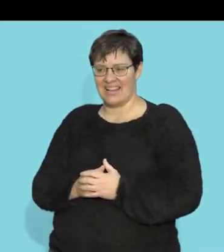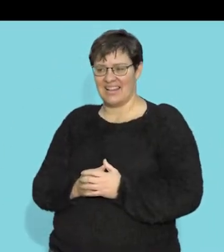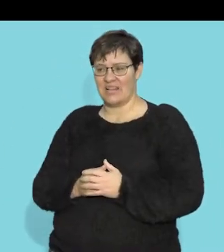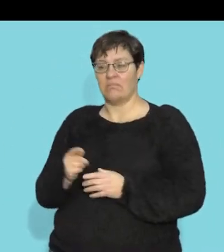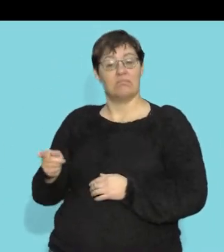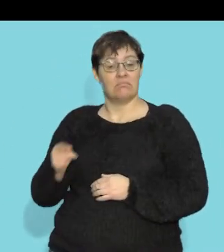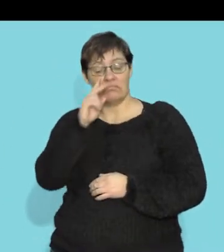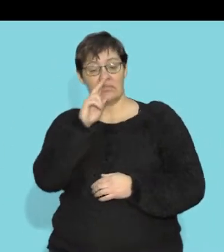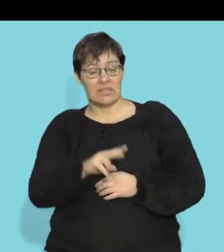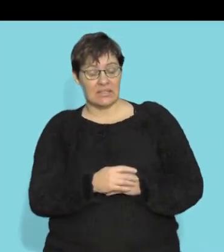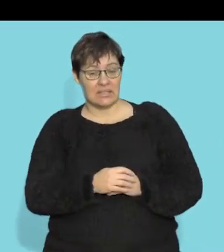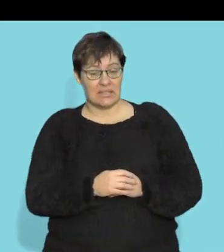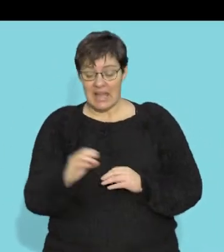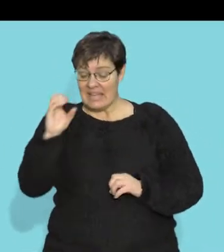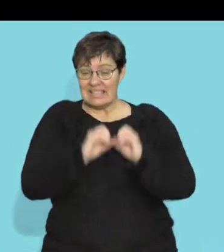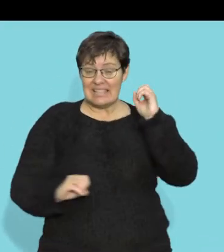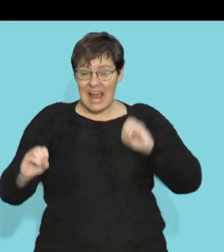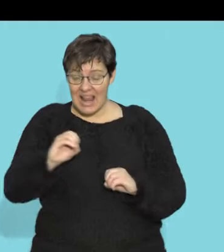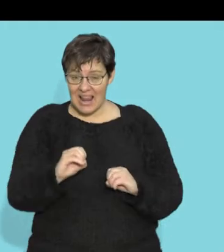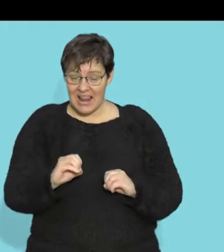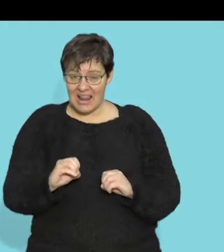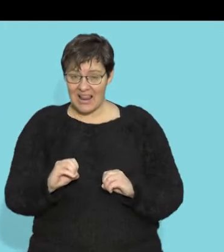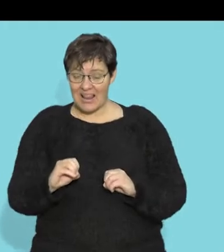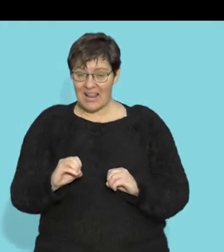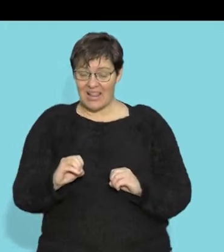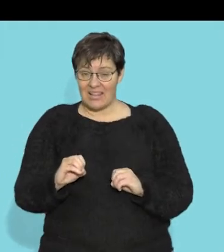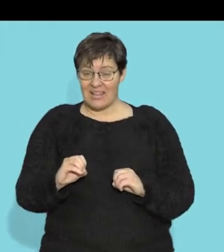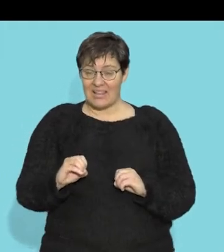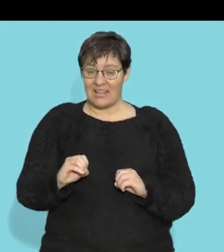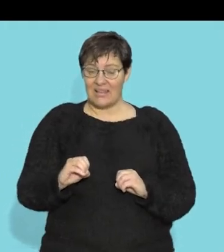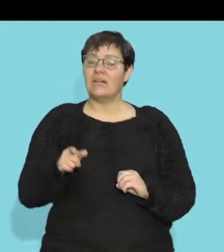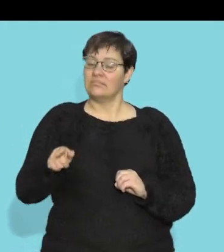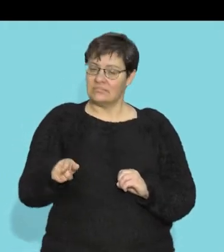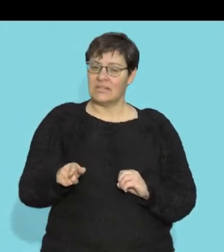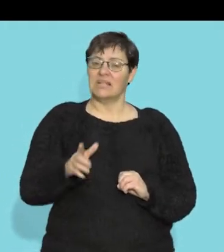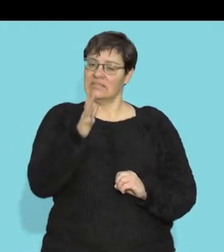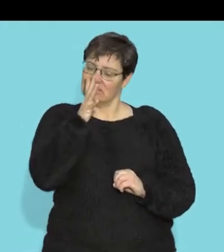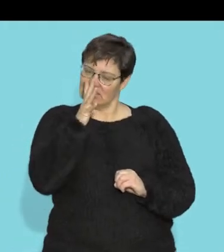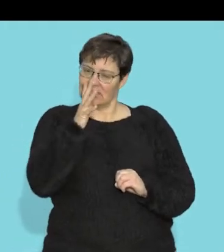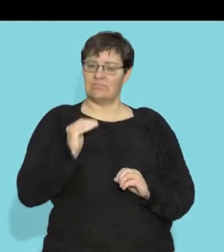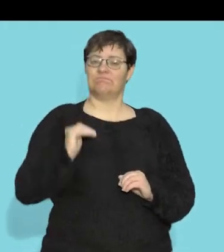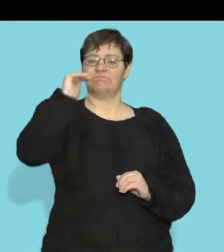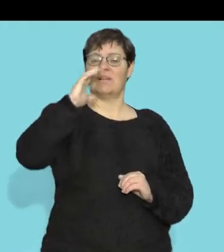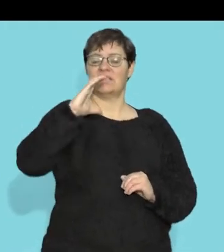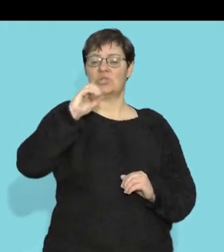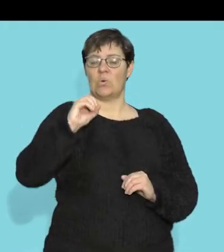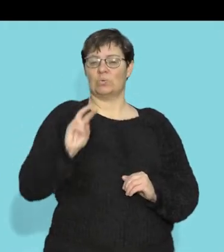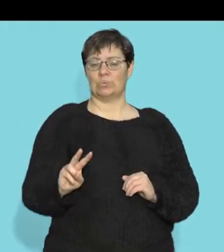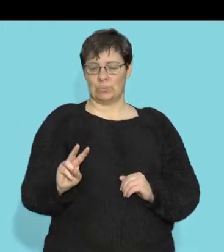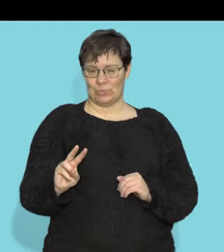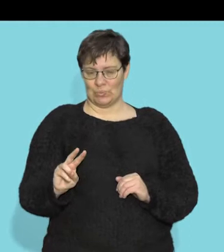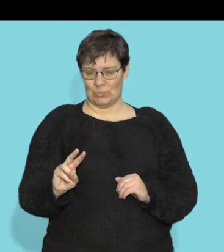over here. In the cells themselves, they are high